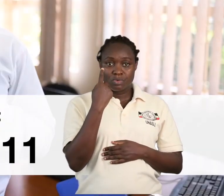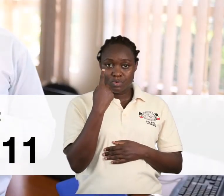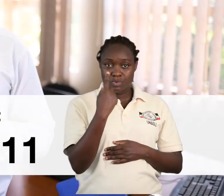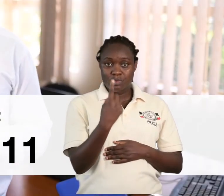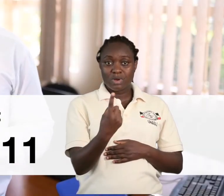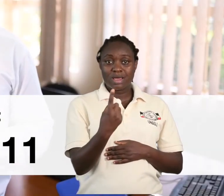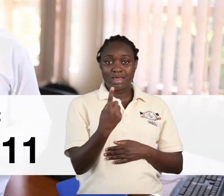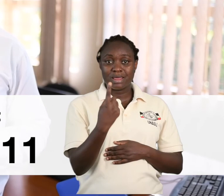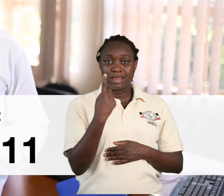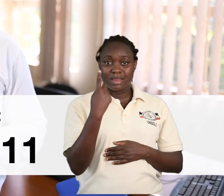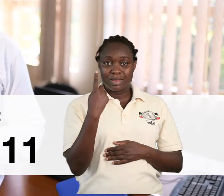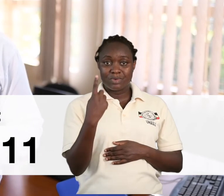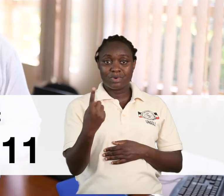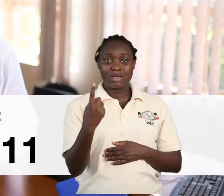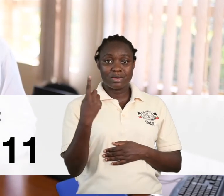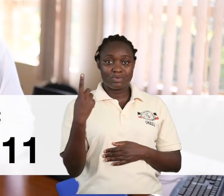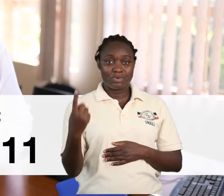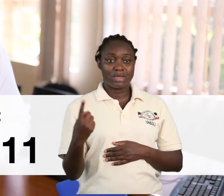111.